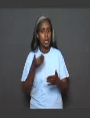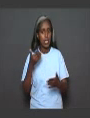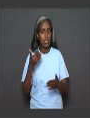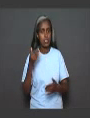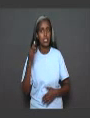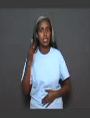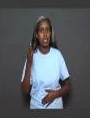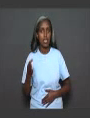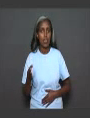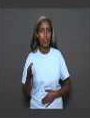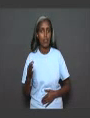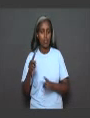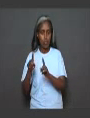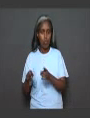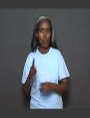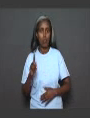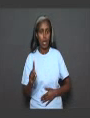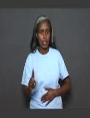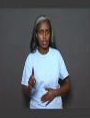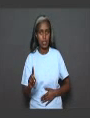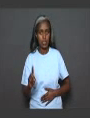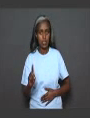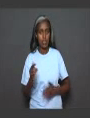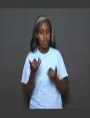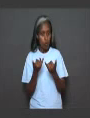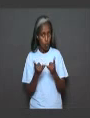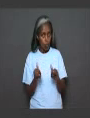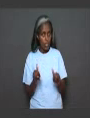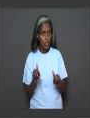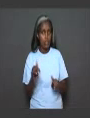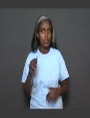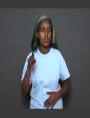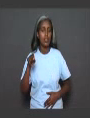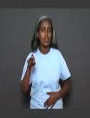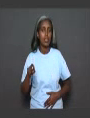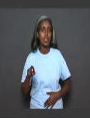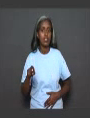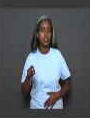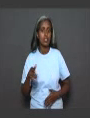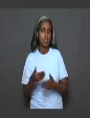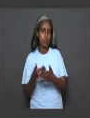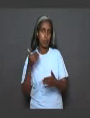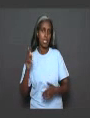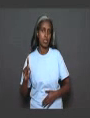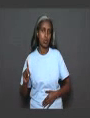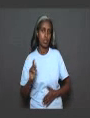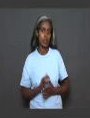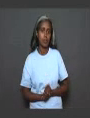minus f of 1 over x minus